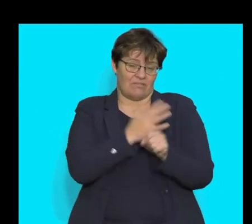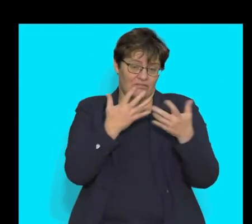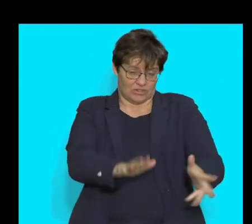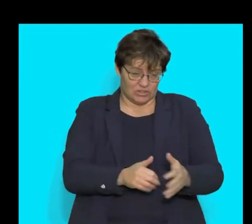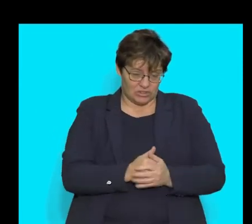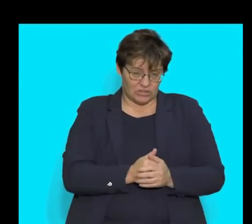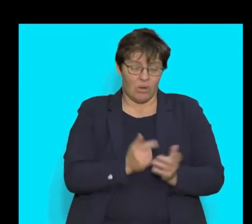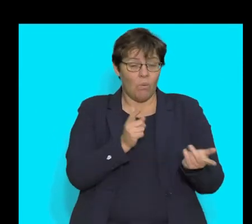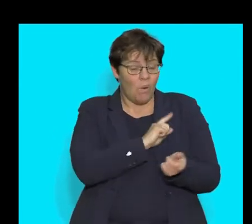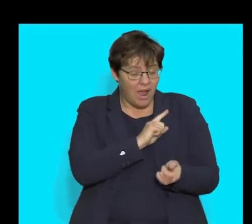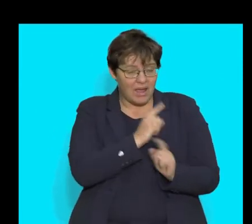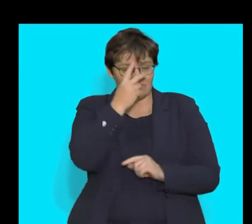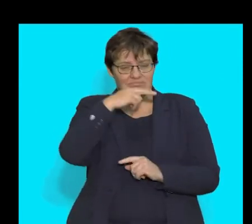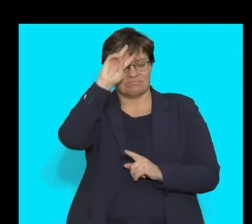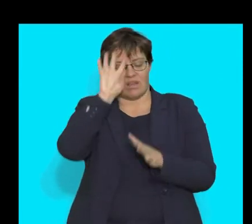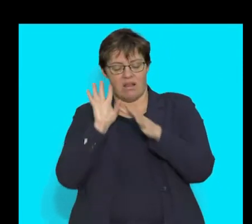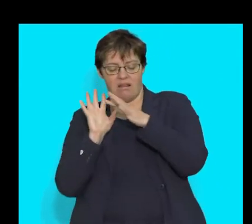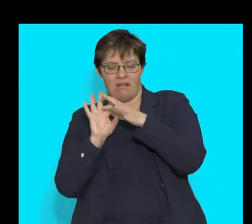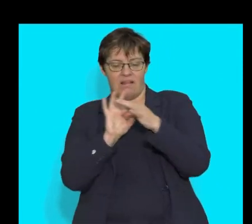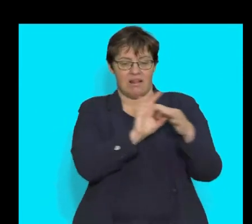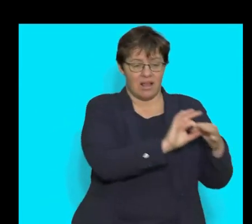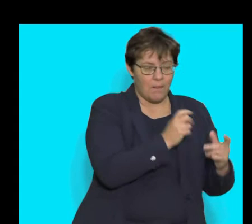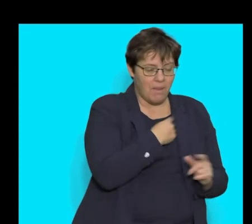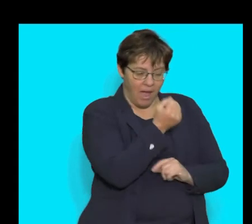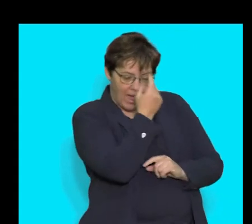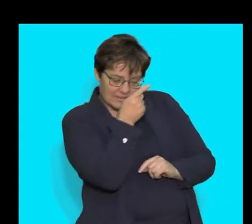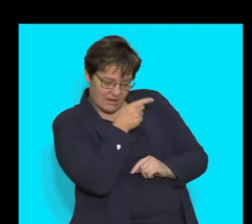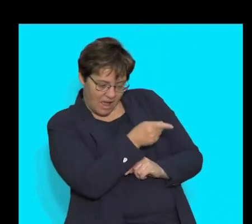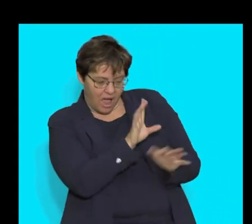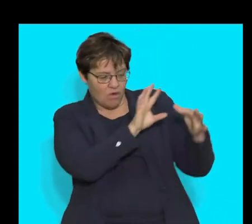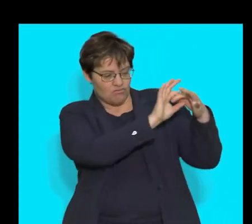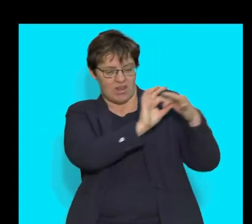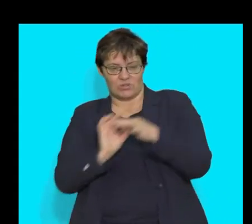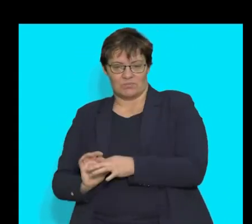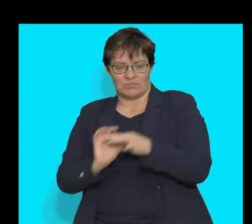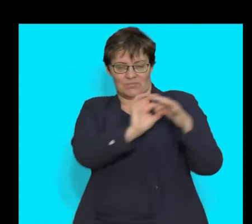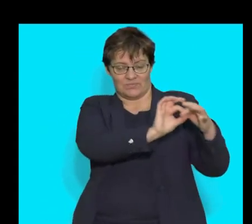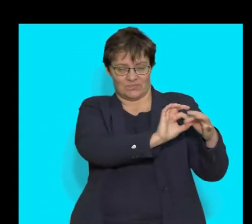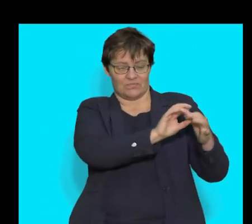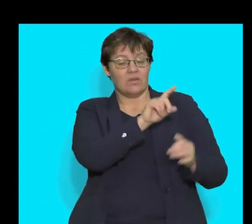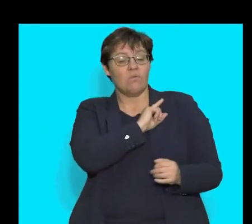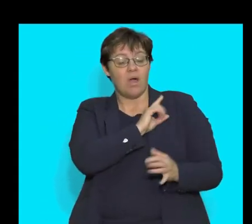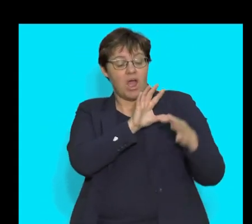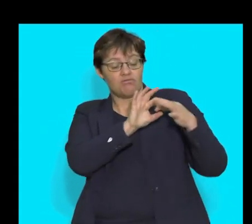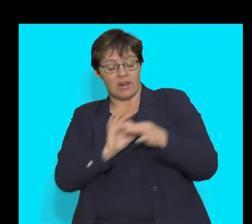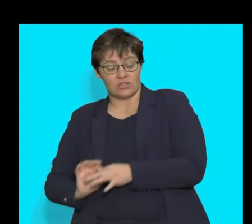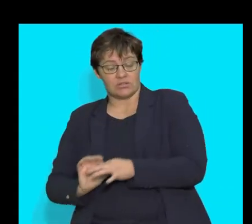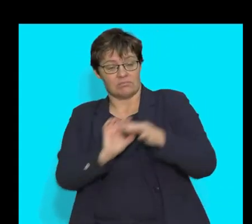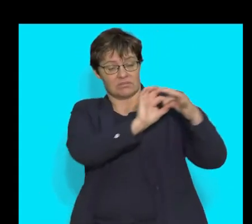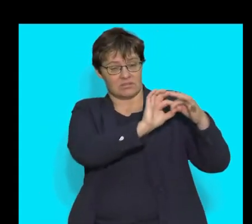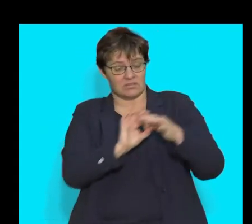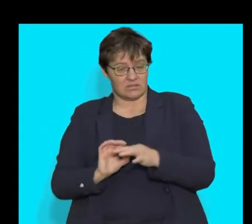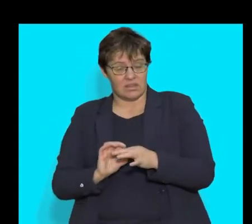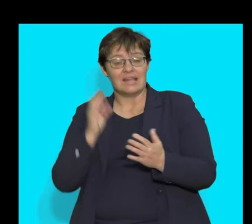to interpreting and linking our interpreting to the relationships. Because the relationships that we've looked at,